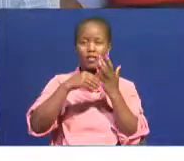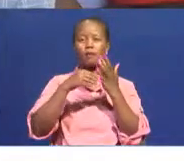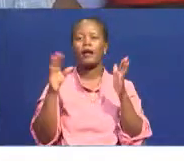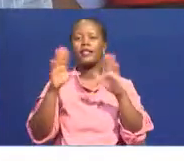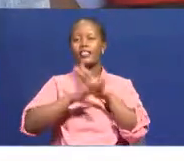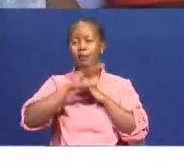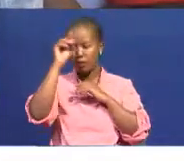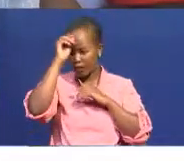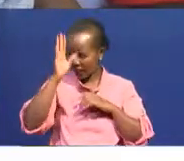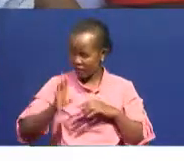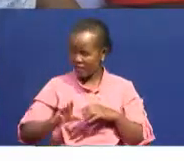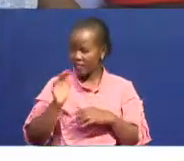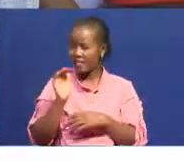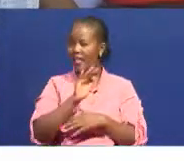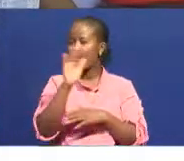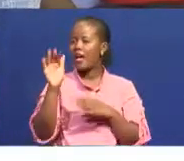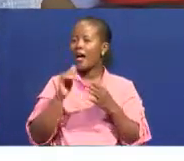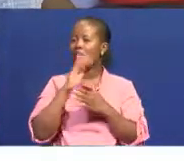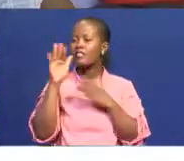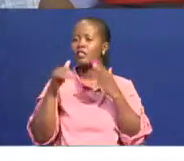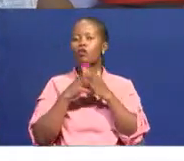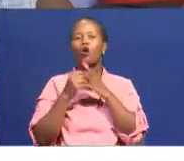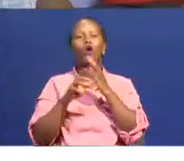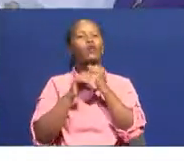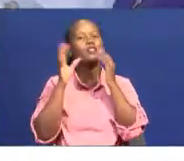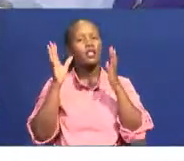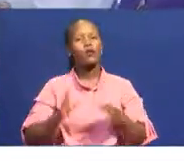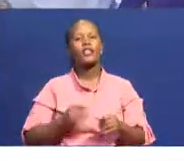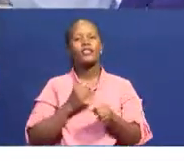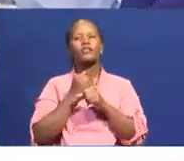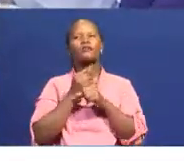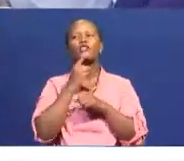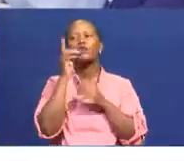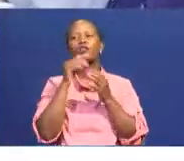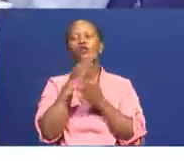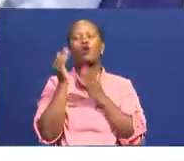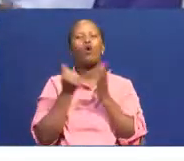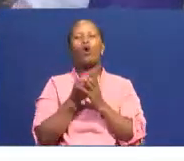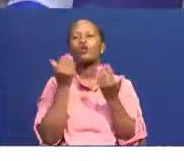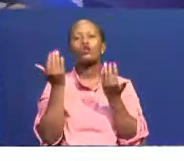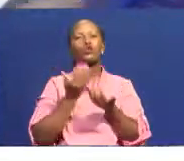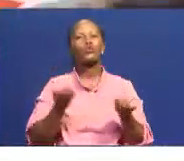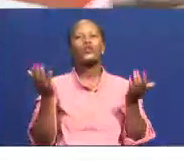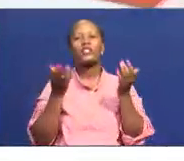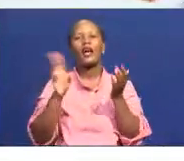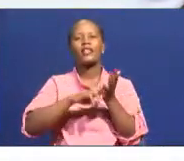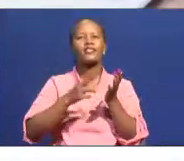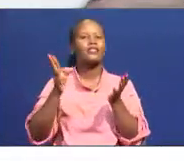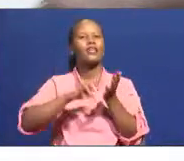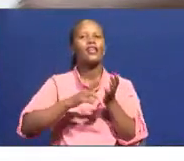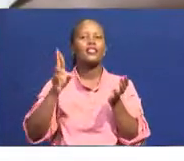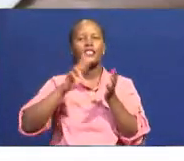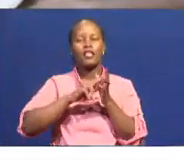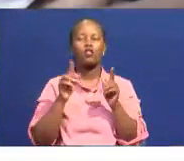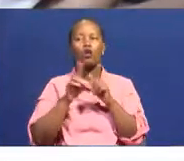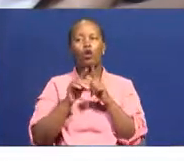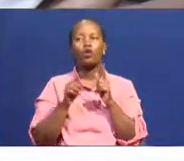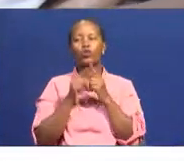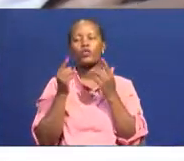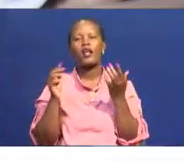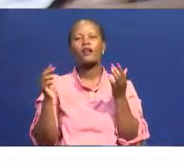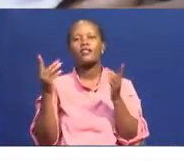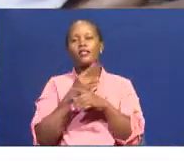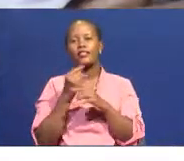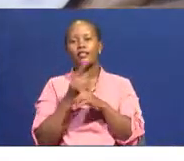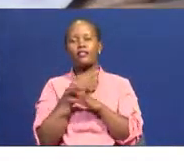all stakeholders to join hands and ensure needy students are enrolled in schools and in vocational training